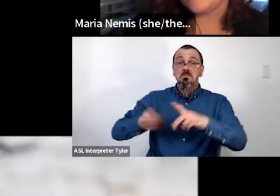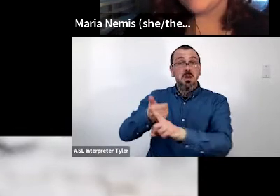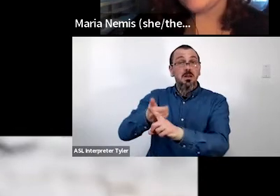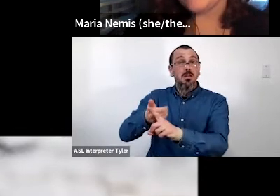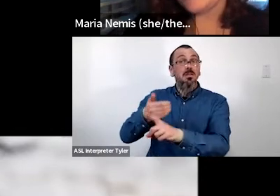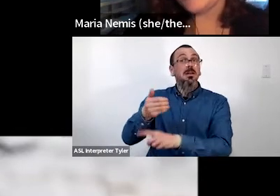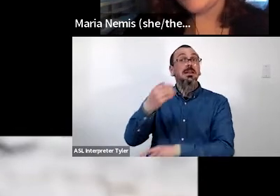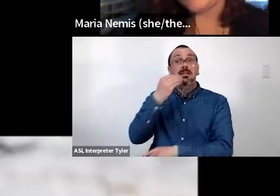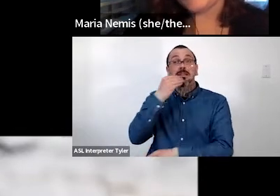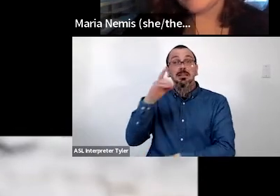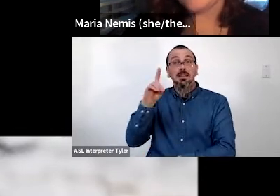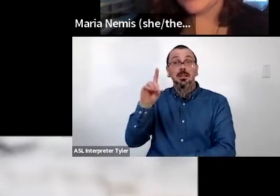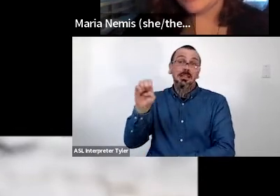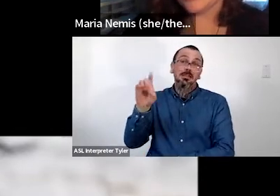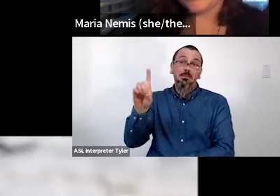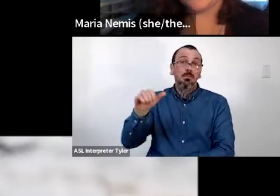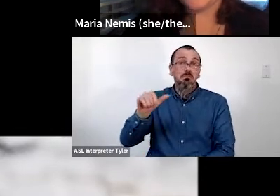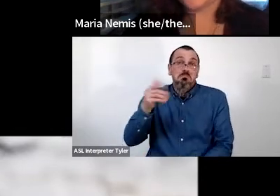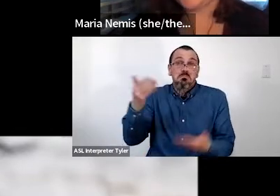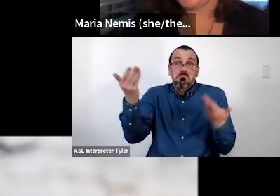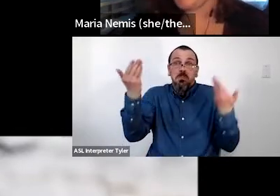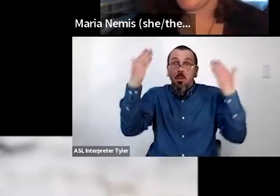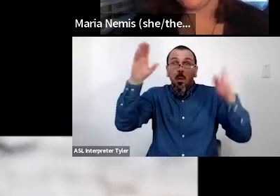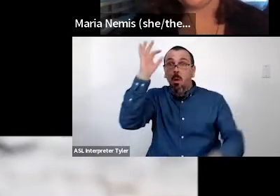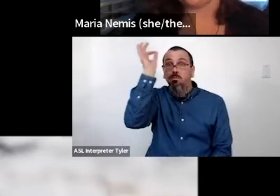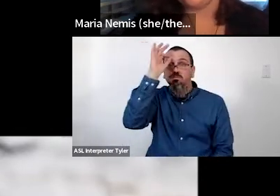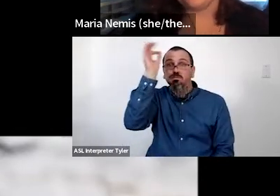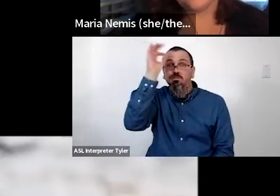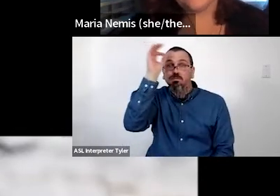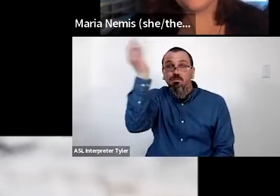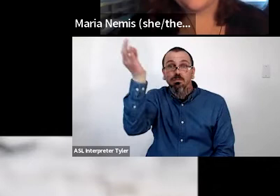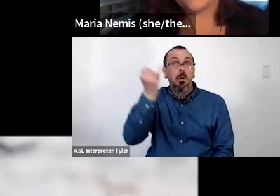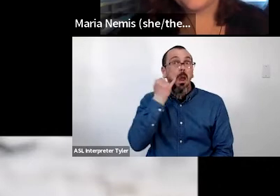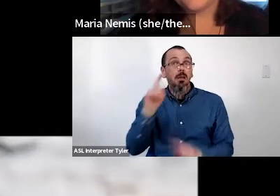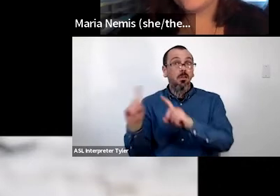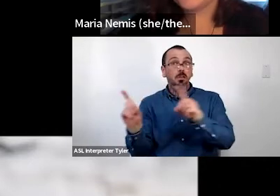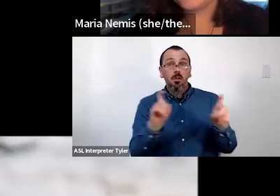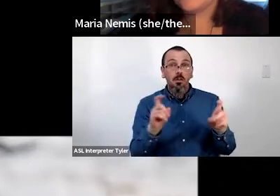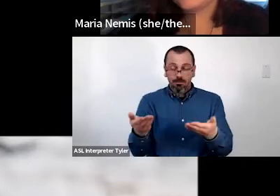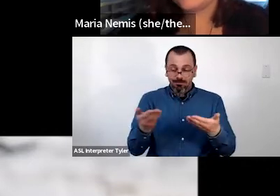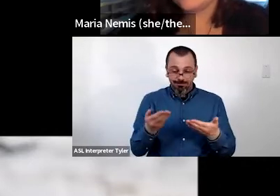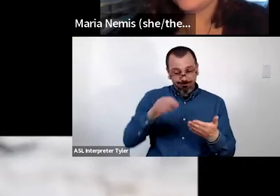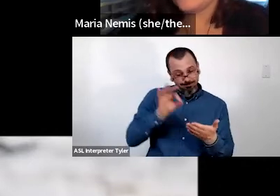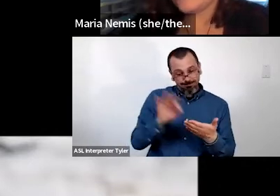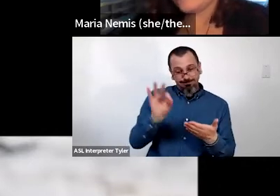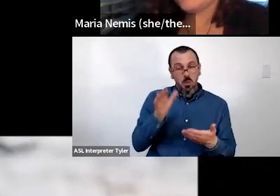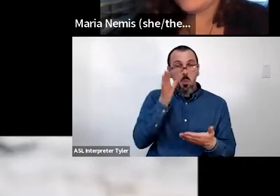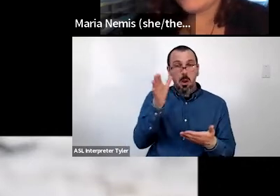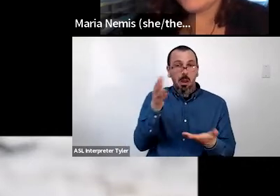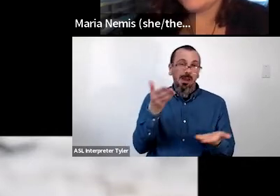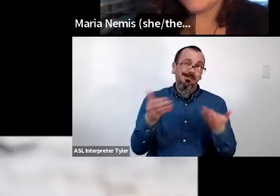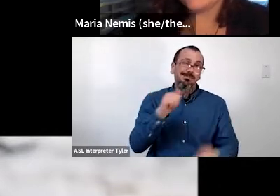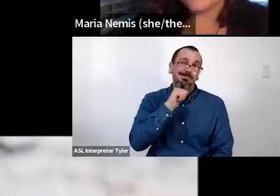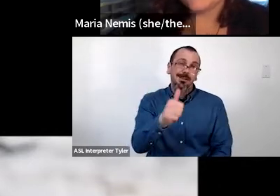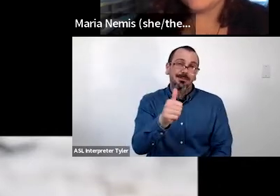willing to admit that they do to themselves or to others or to a survey. The survey question asks if you want help with